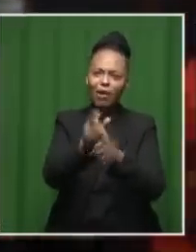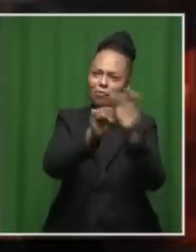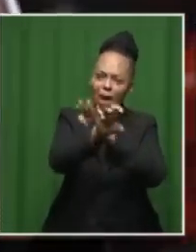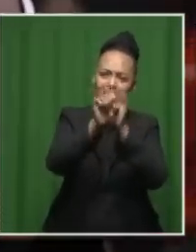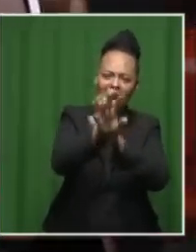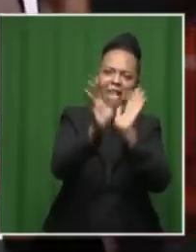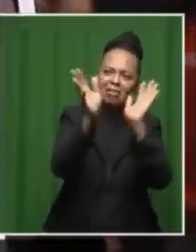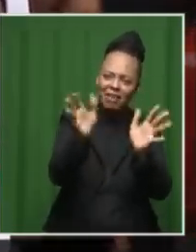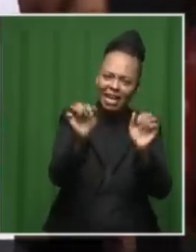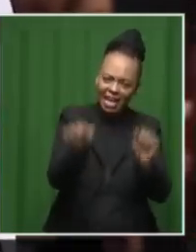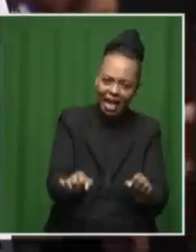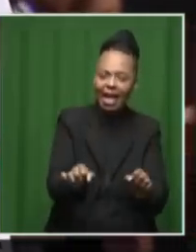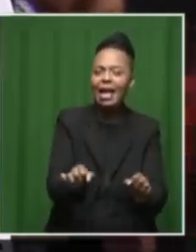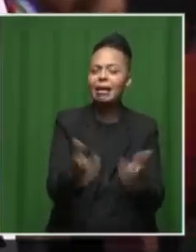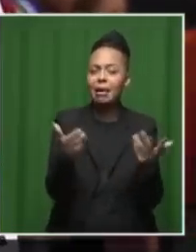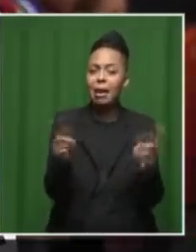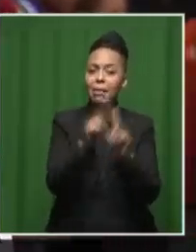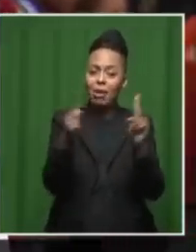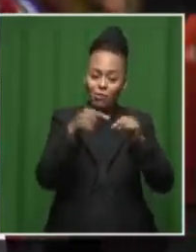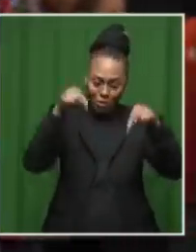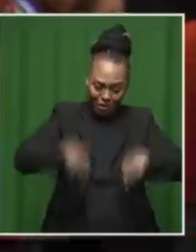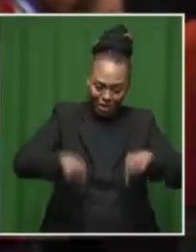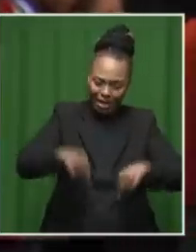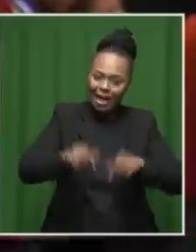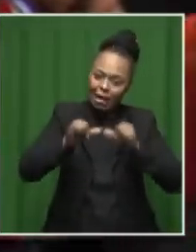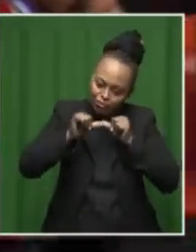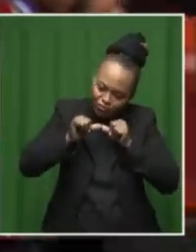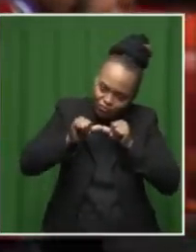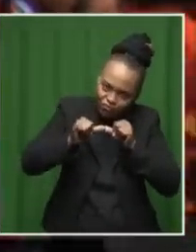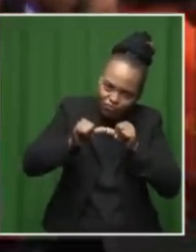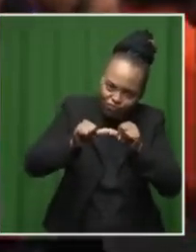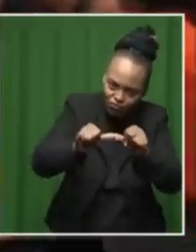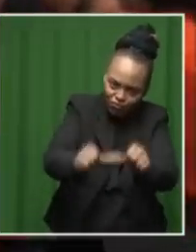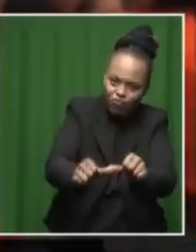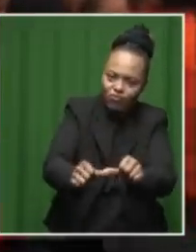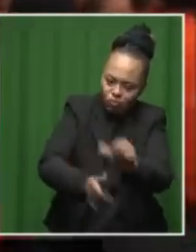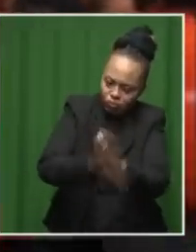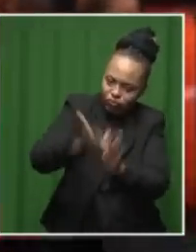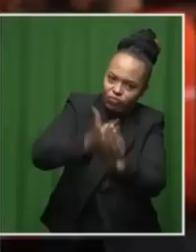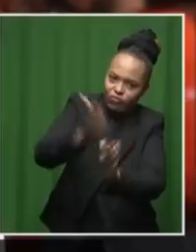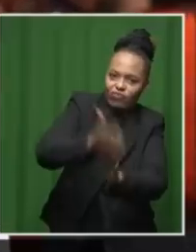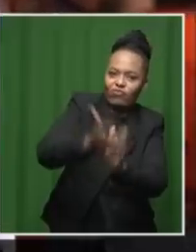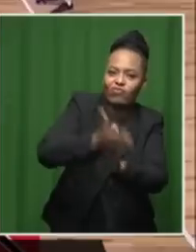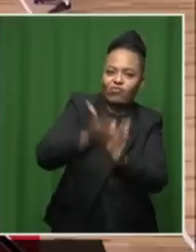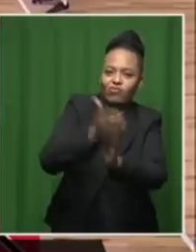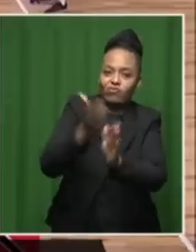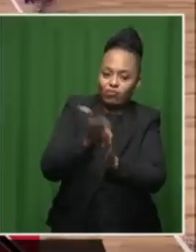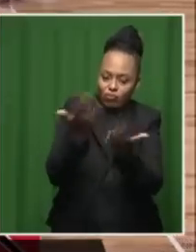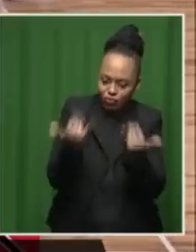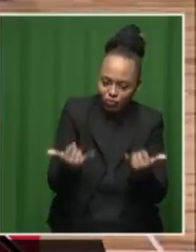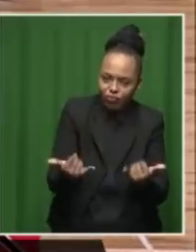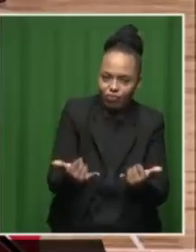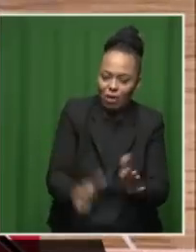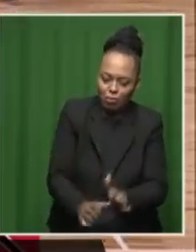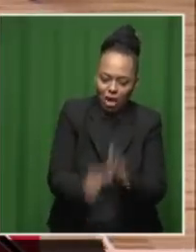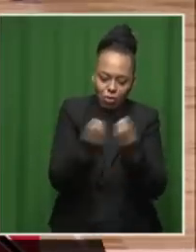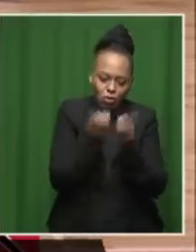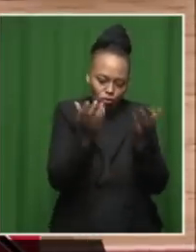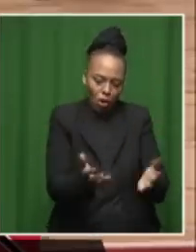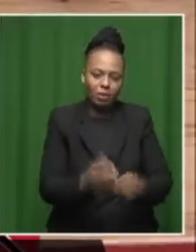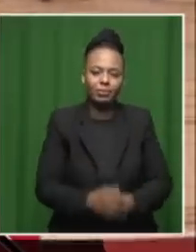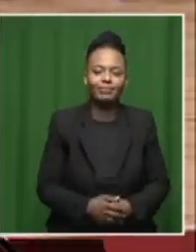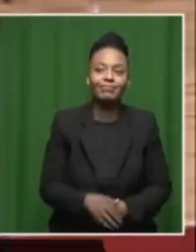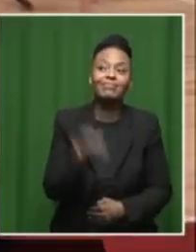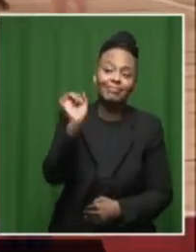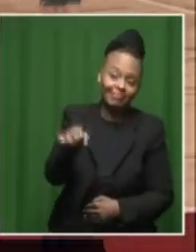on in, we need to really sustain the sort of momentum that, yeah, we've built up at this stage. Yeah, absolutely. I mean, we're